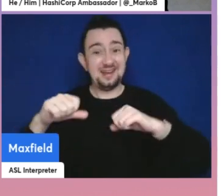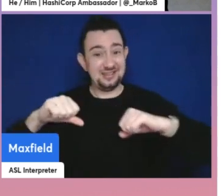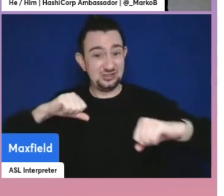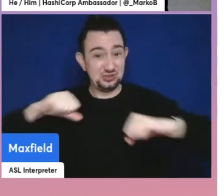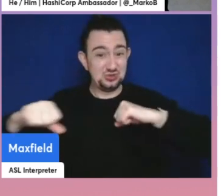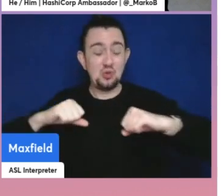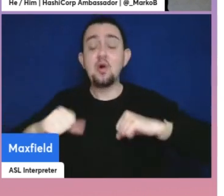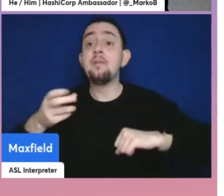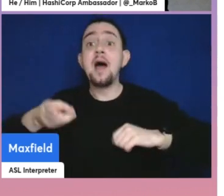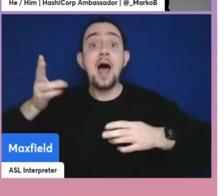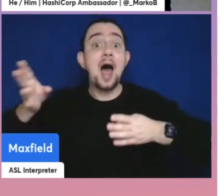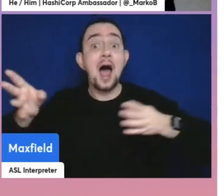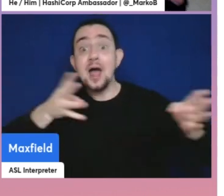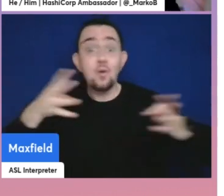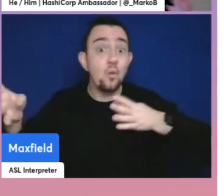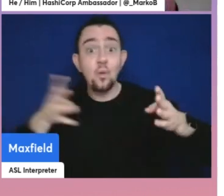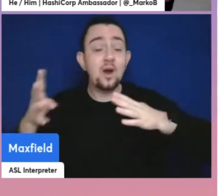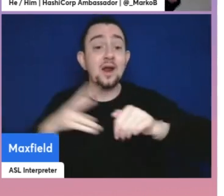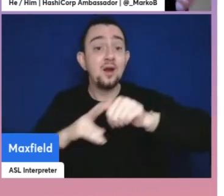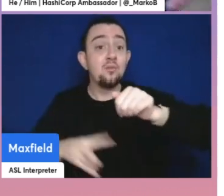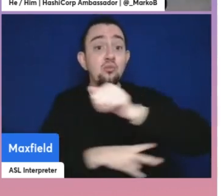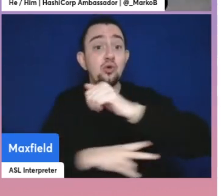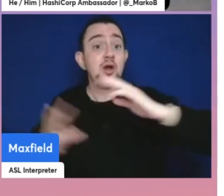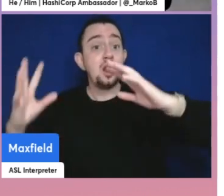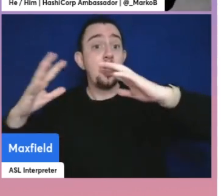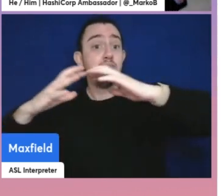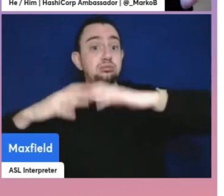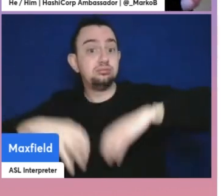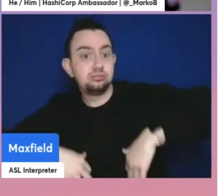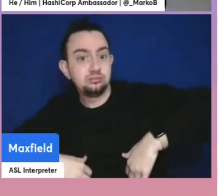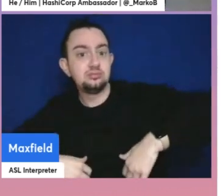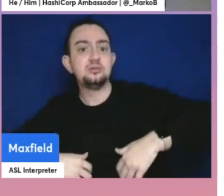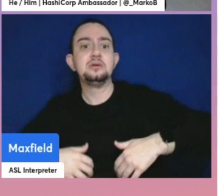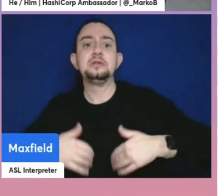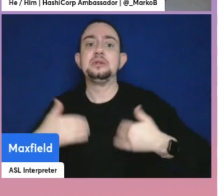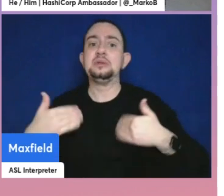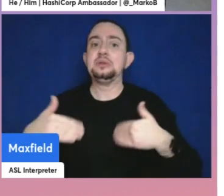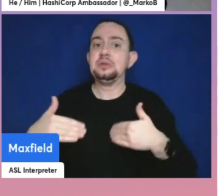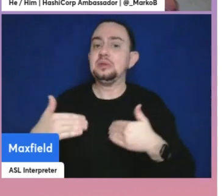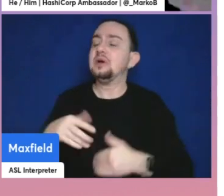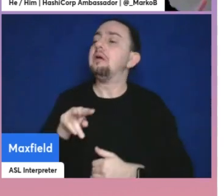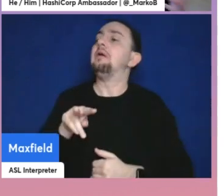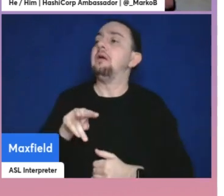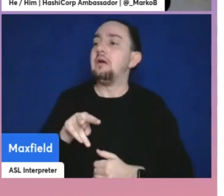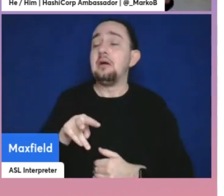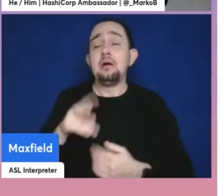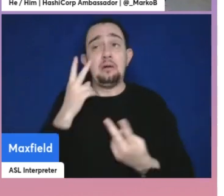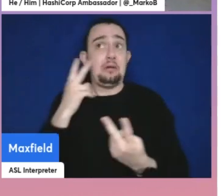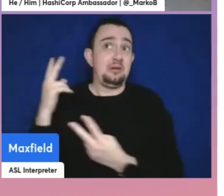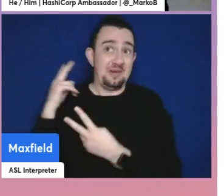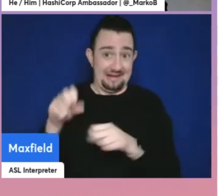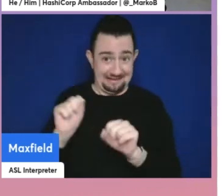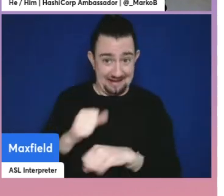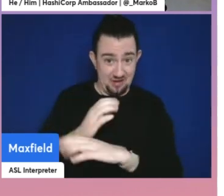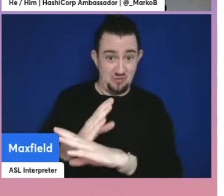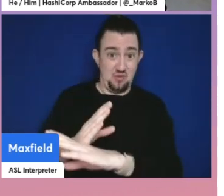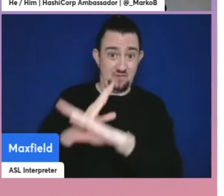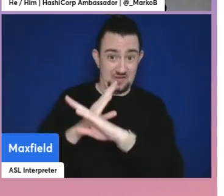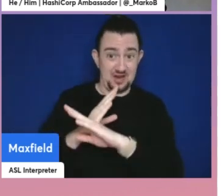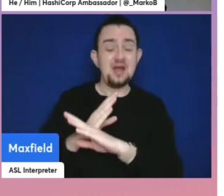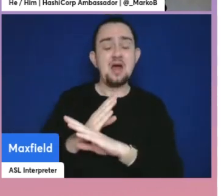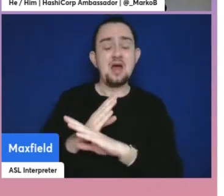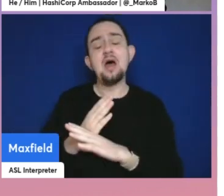high winds. So, it's hard to say if this could be prevented, but with some additional